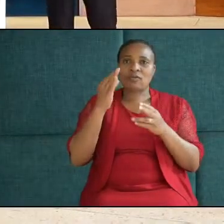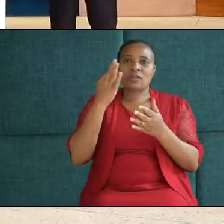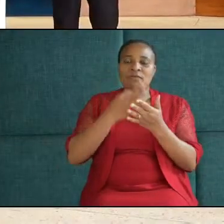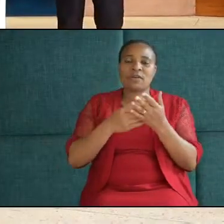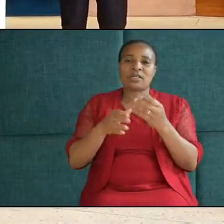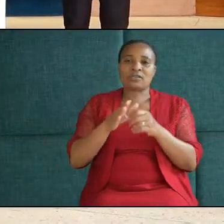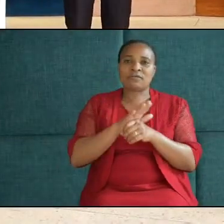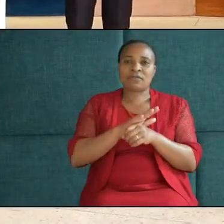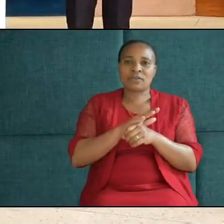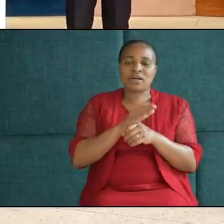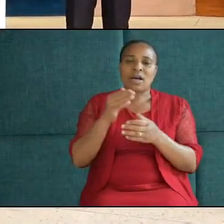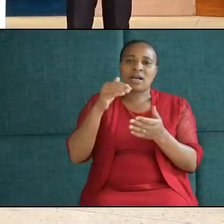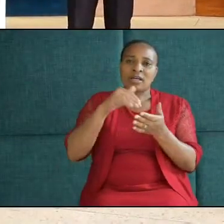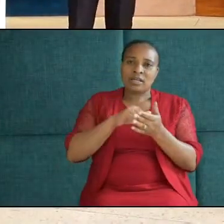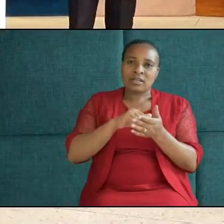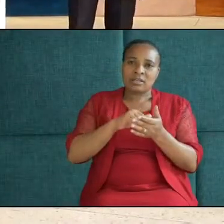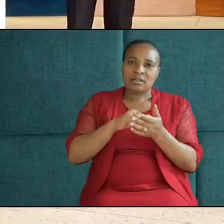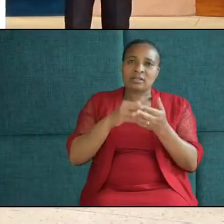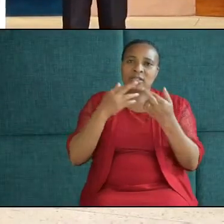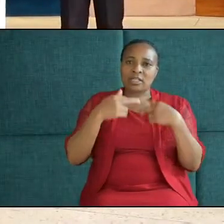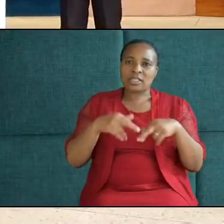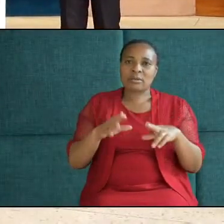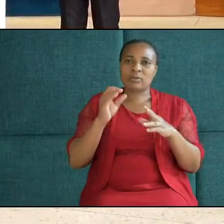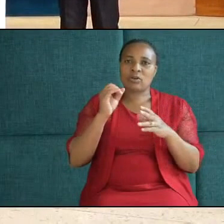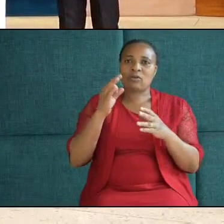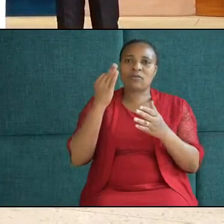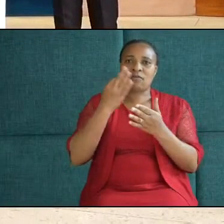The redemption of the faithful. Again?